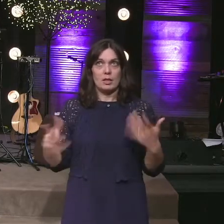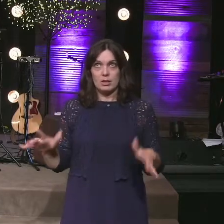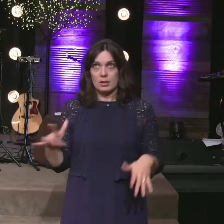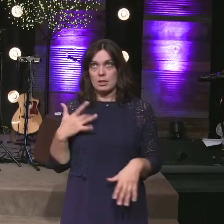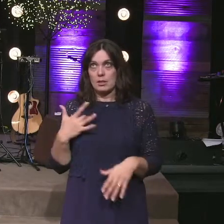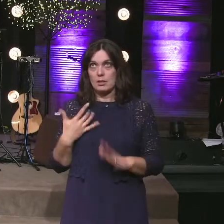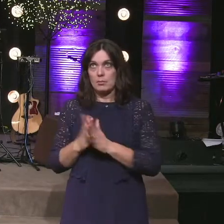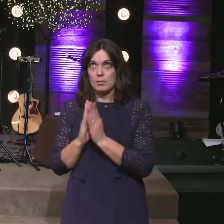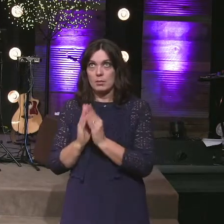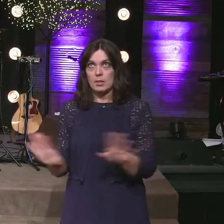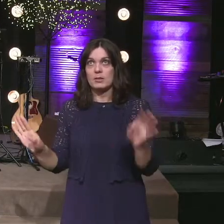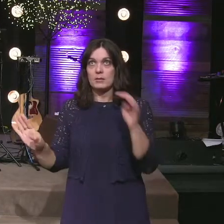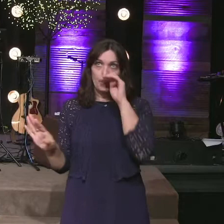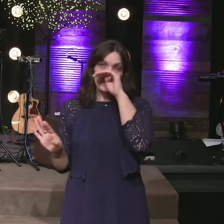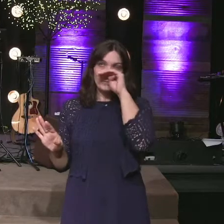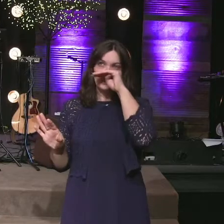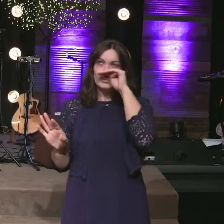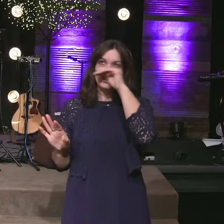know.